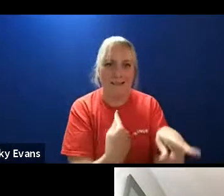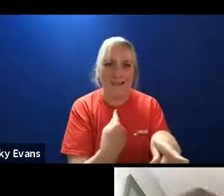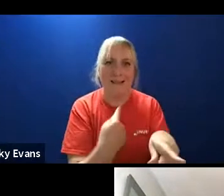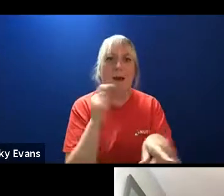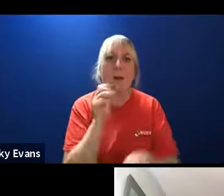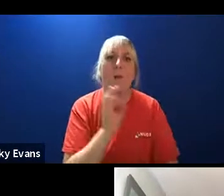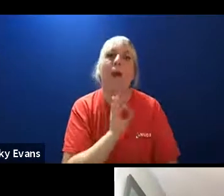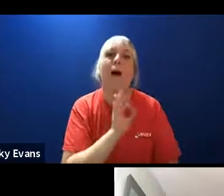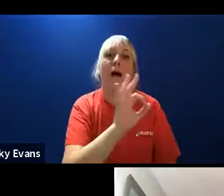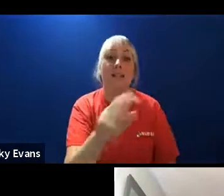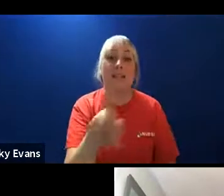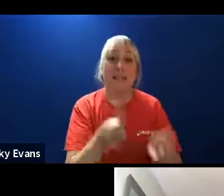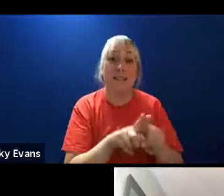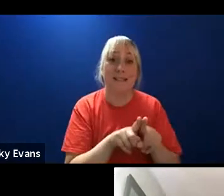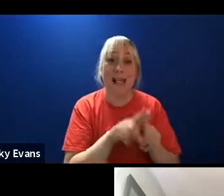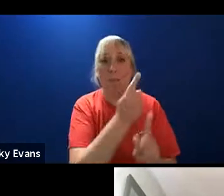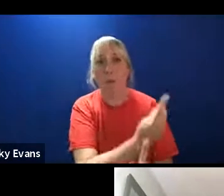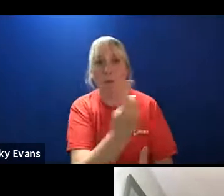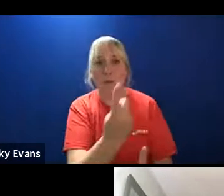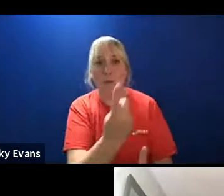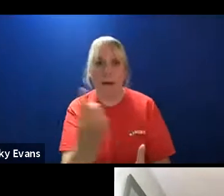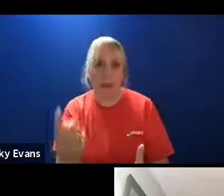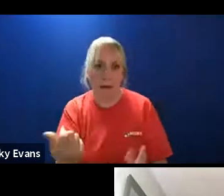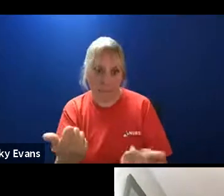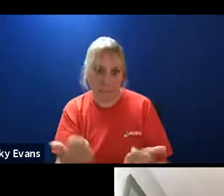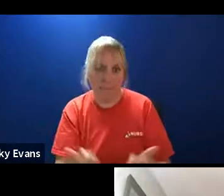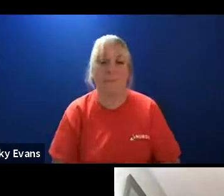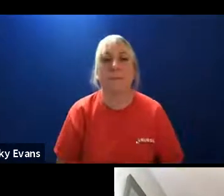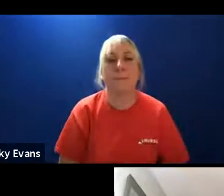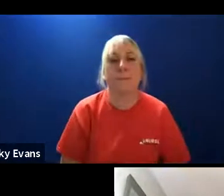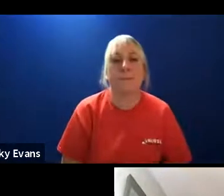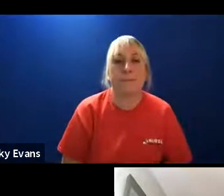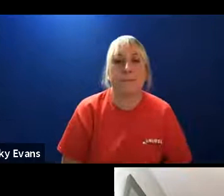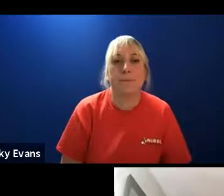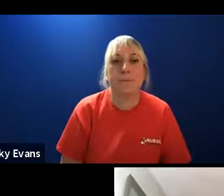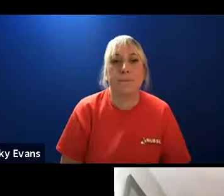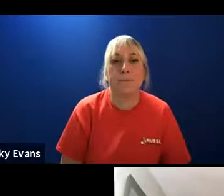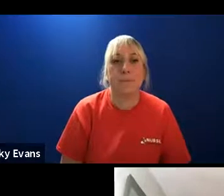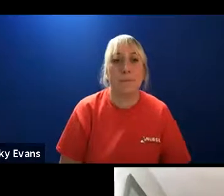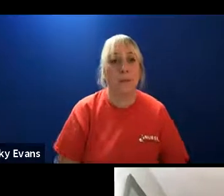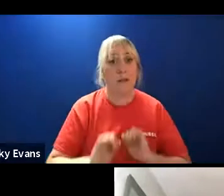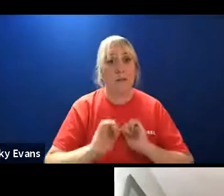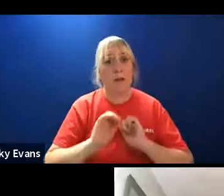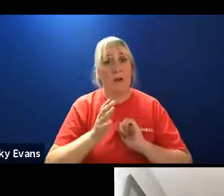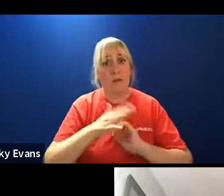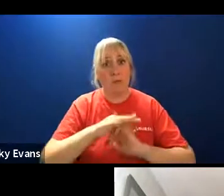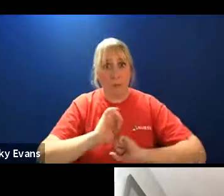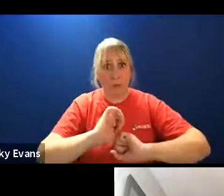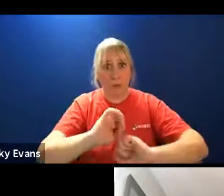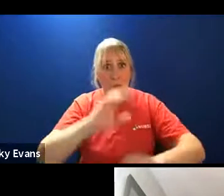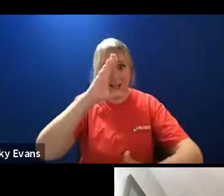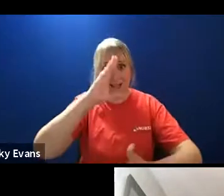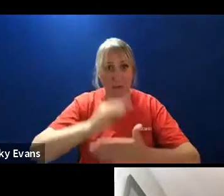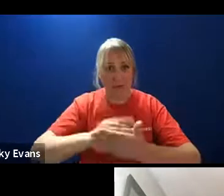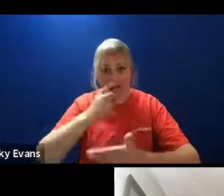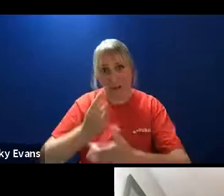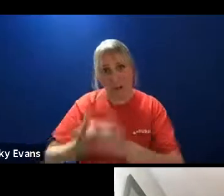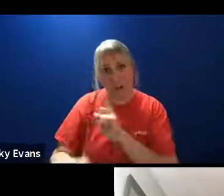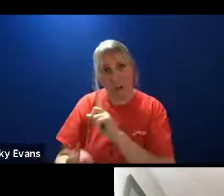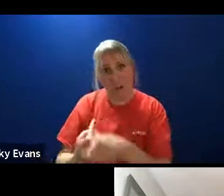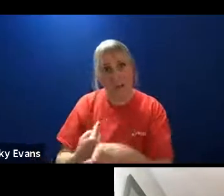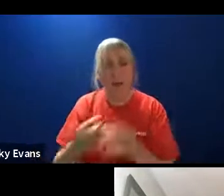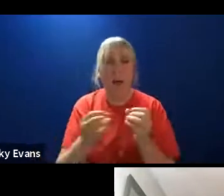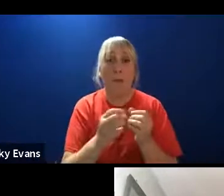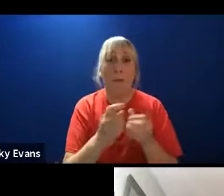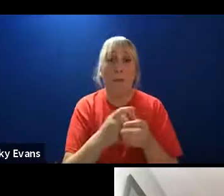in the same order, if that's okay. From what you know, are you able to answer any of that? So Bernard, first of